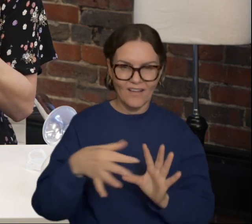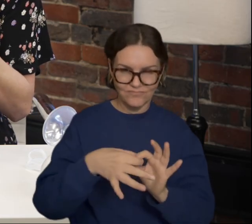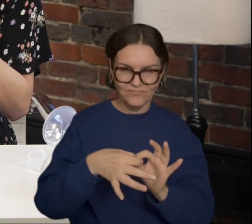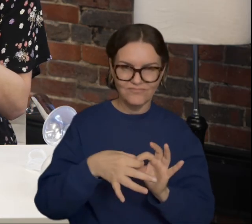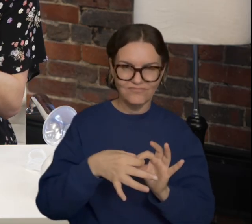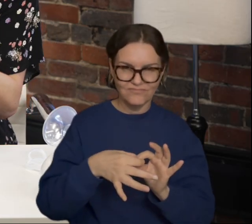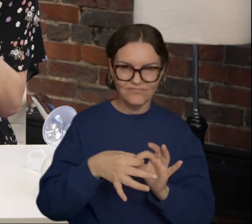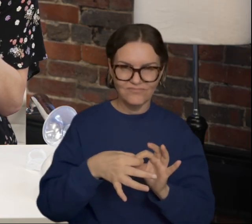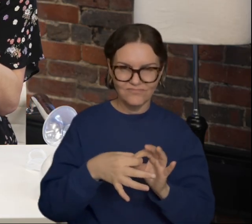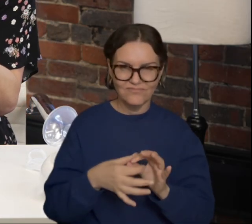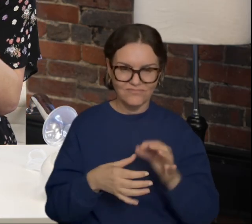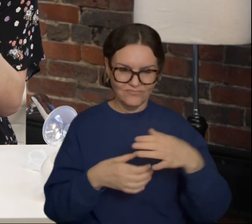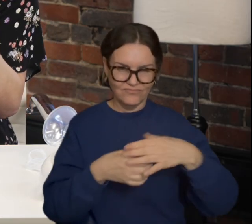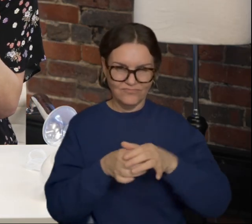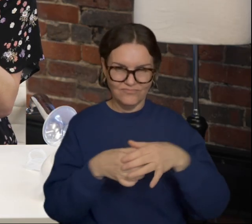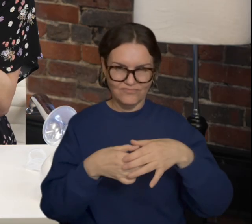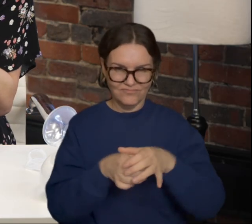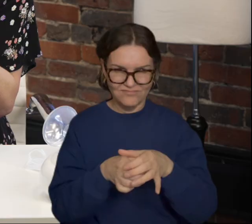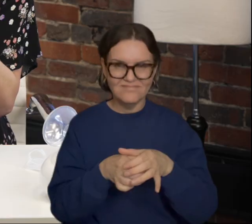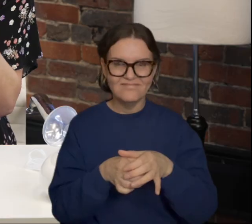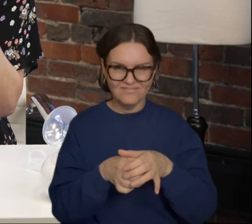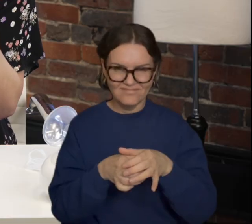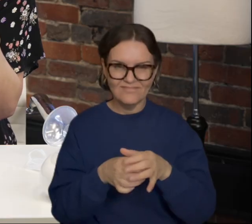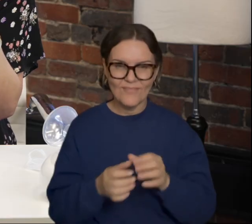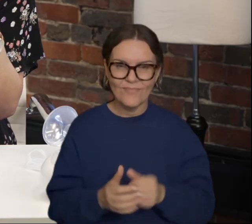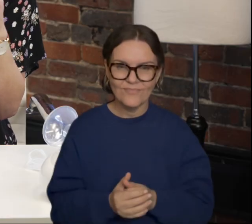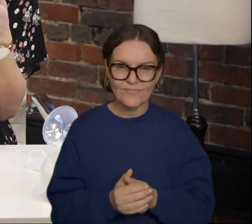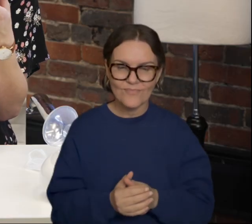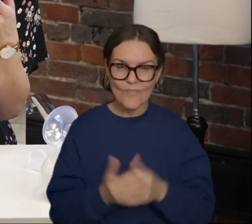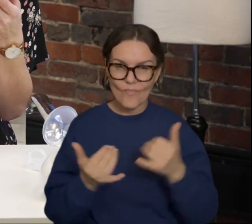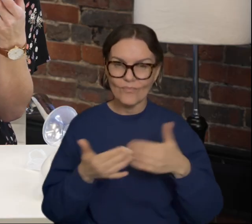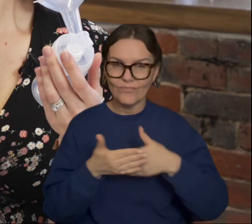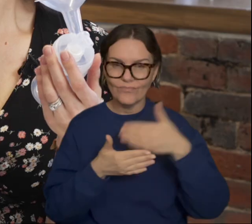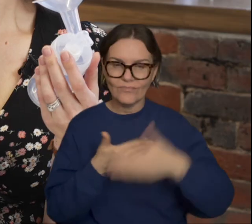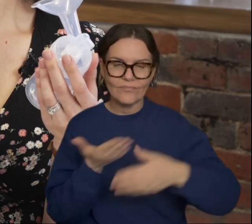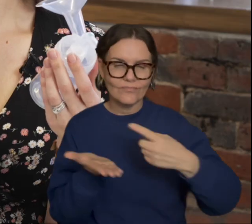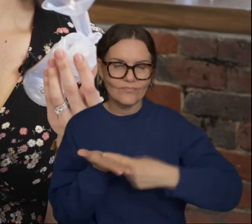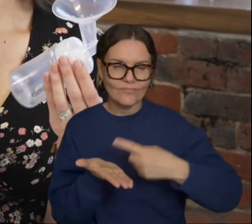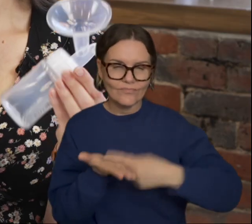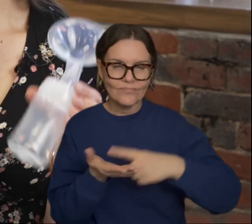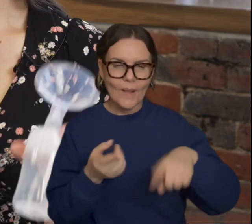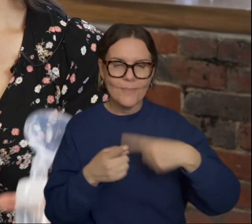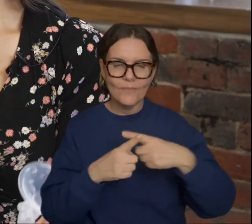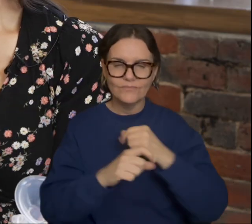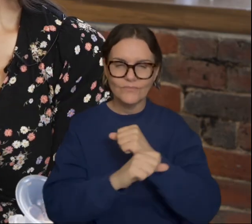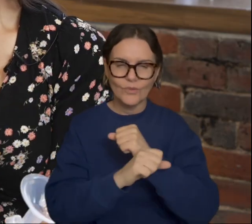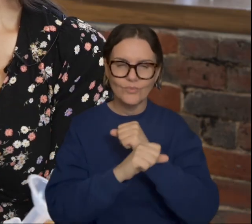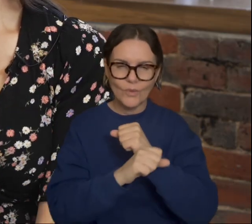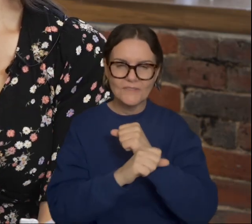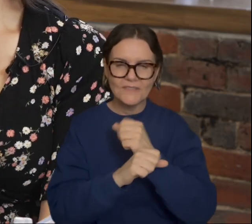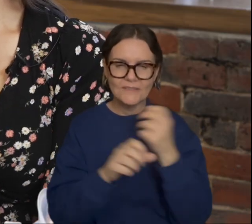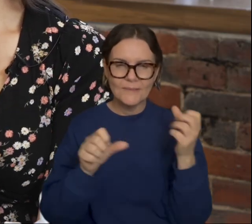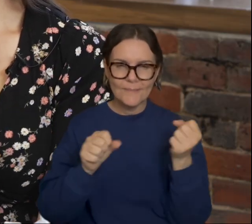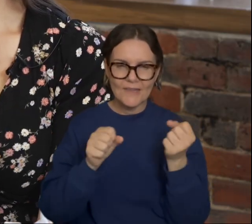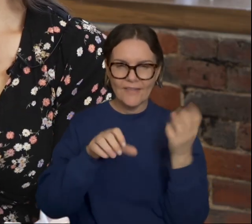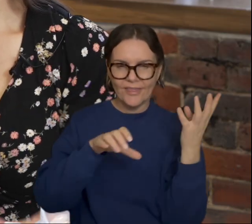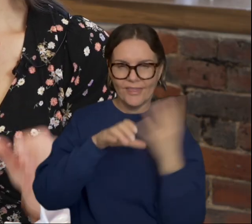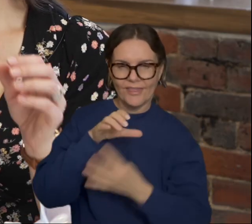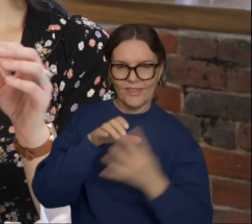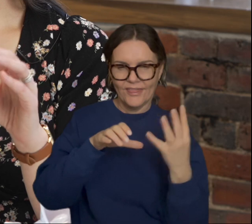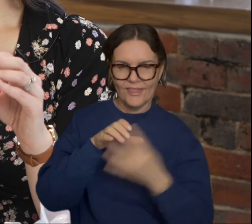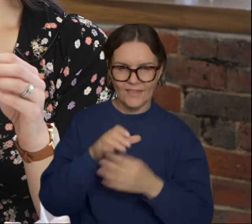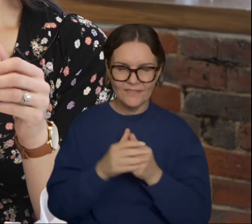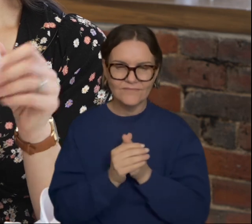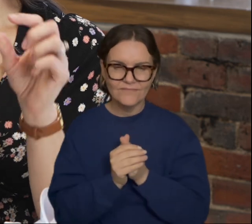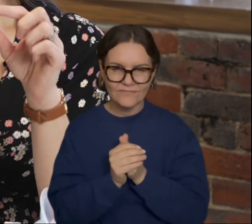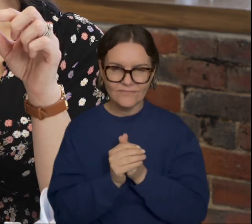bottle, right there. And then we are going to move into the backflow protector. So it looks like one piece, but it's